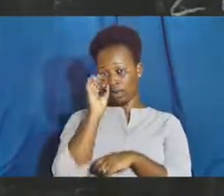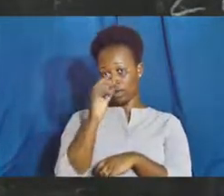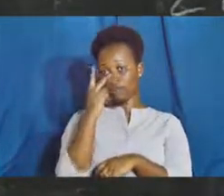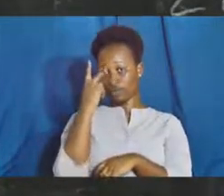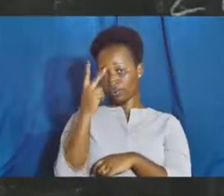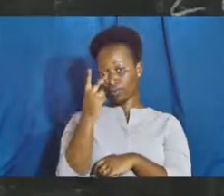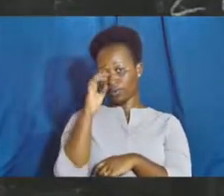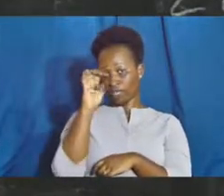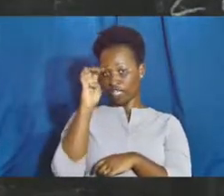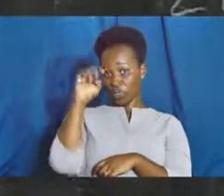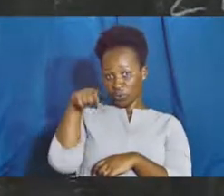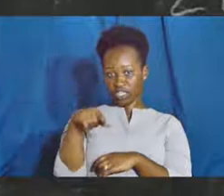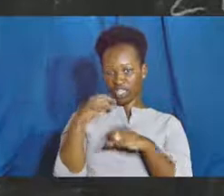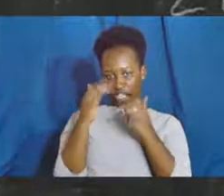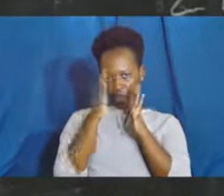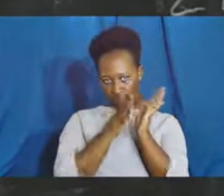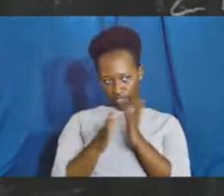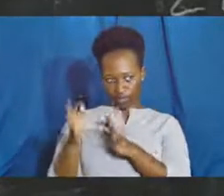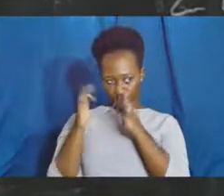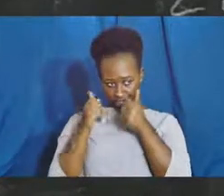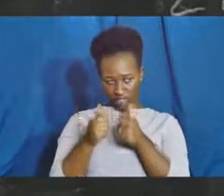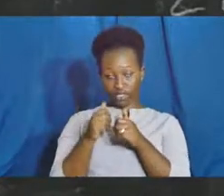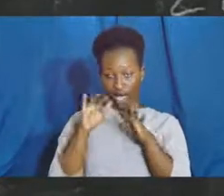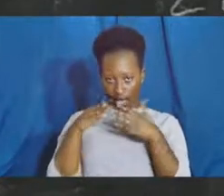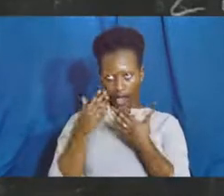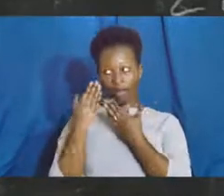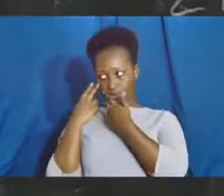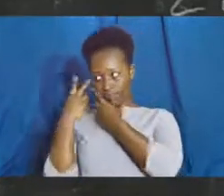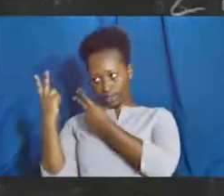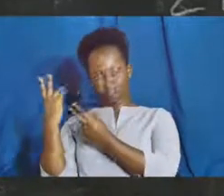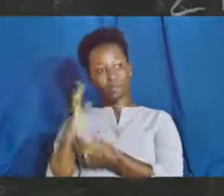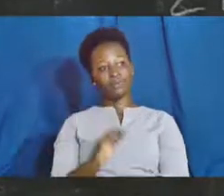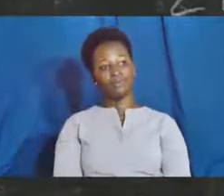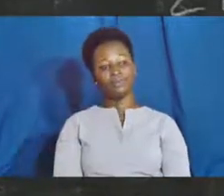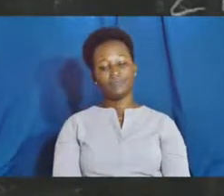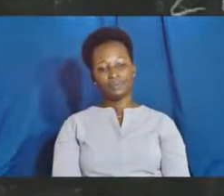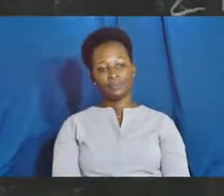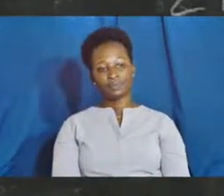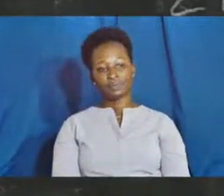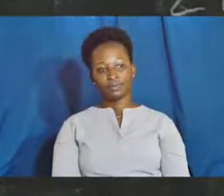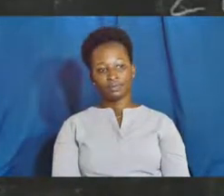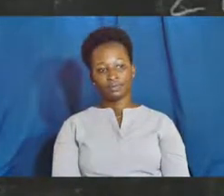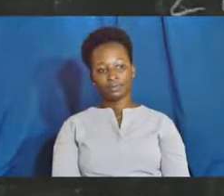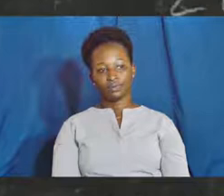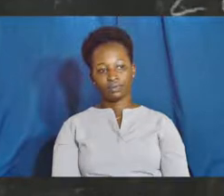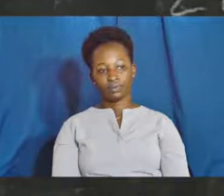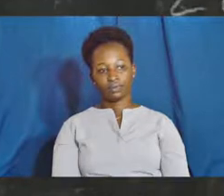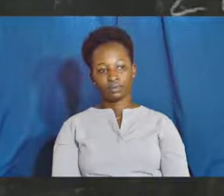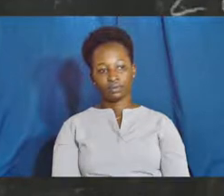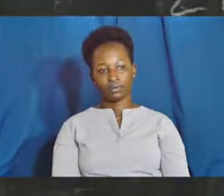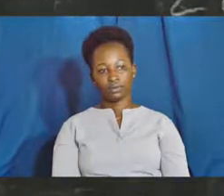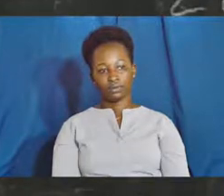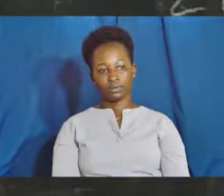let's see, let's arrange this. Arranging these equations, then we find that is 41,